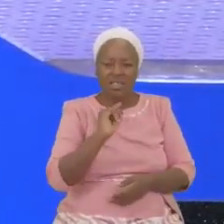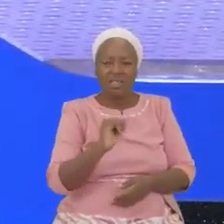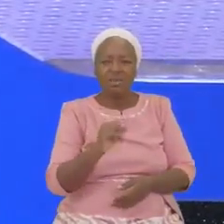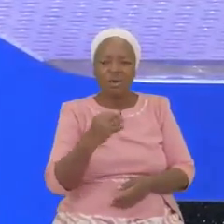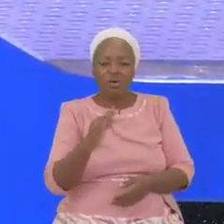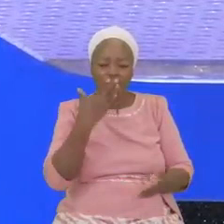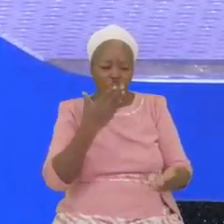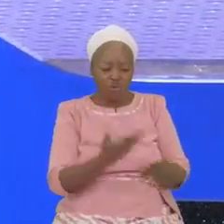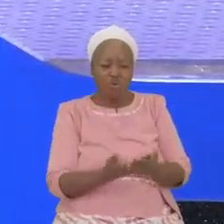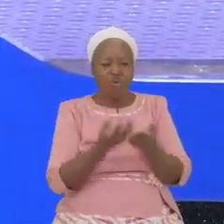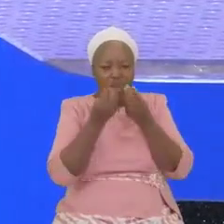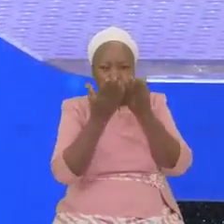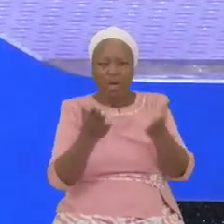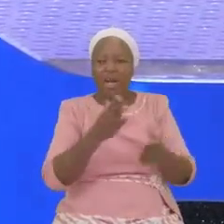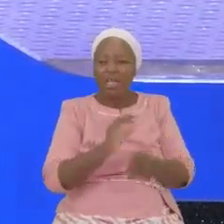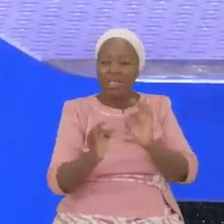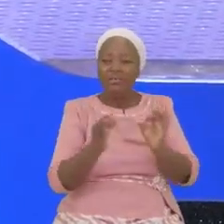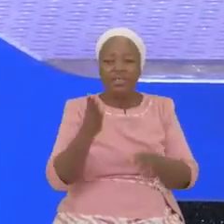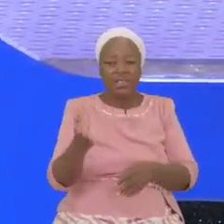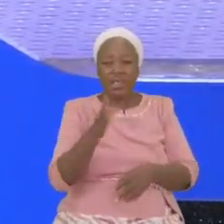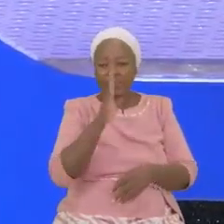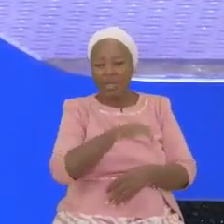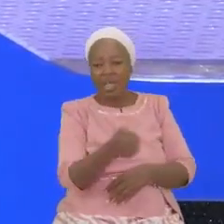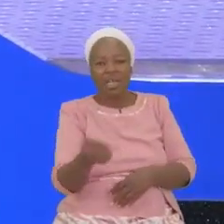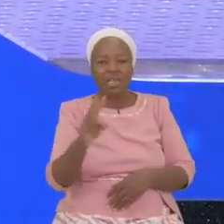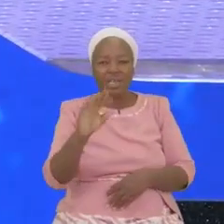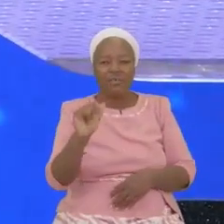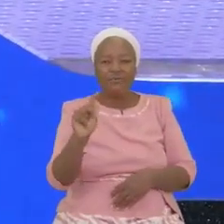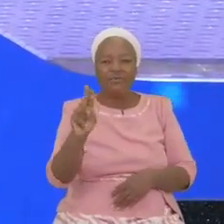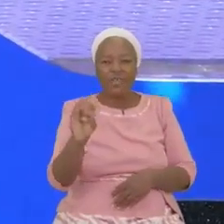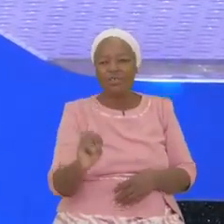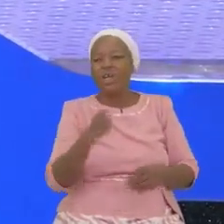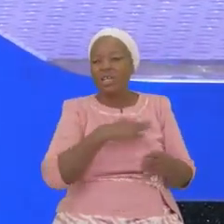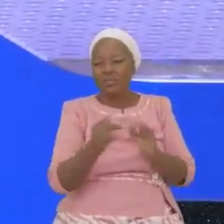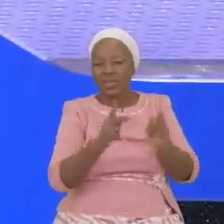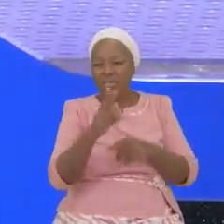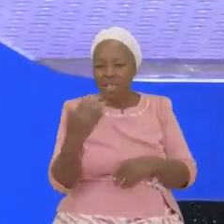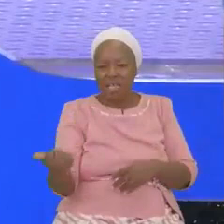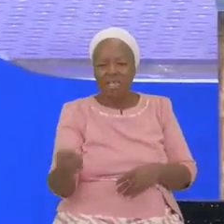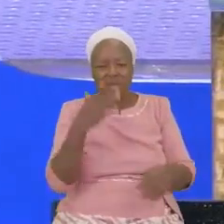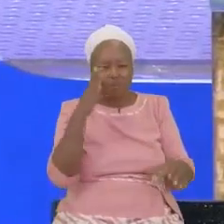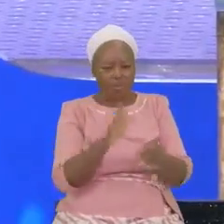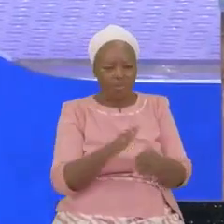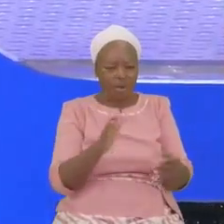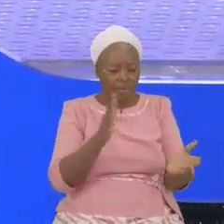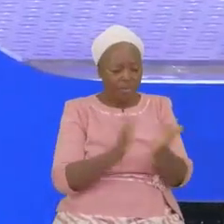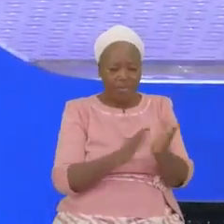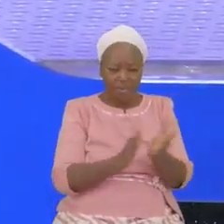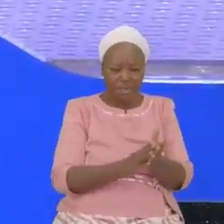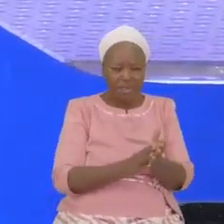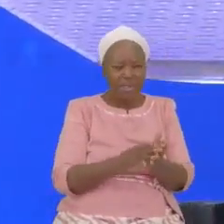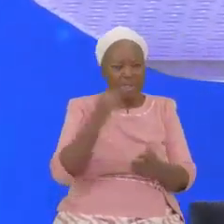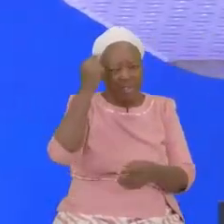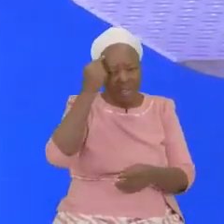good report, if there be any virtue, if there be any praise, think